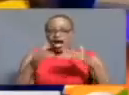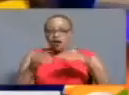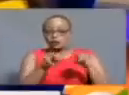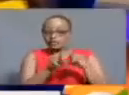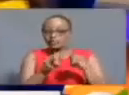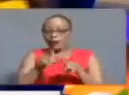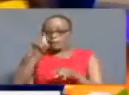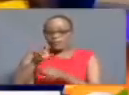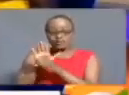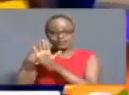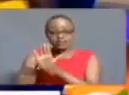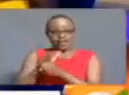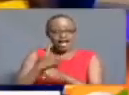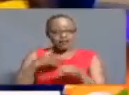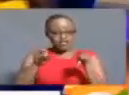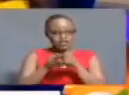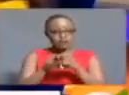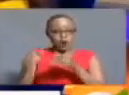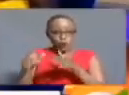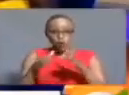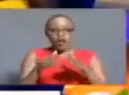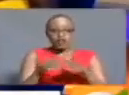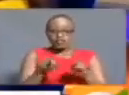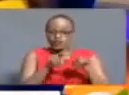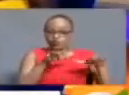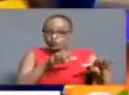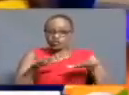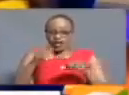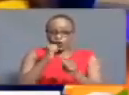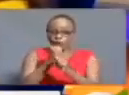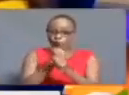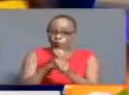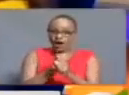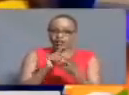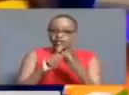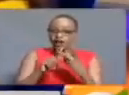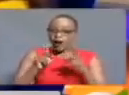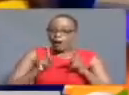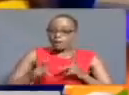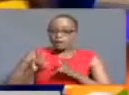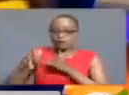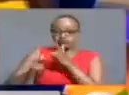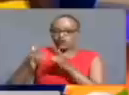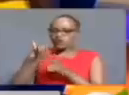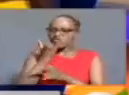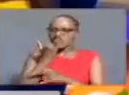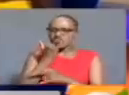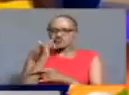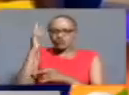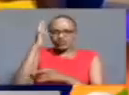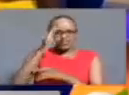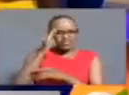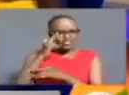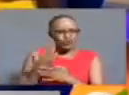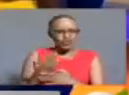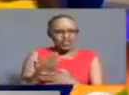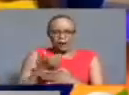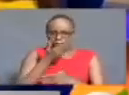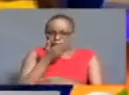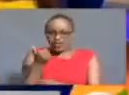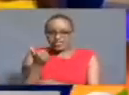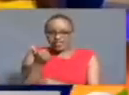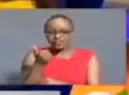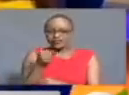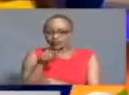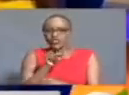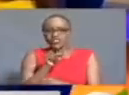face discrimination the same way. Yeah. You're still going to struggle for work. People will fall in love with you for the wrong reasons. Yeah. You're at best who